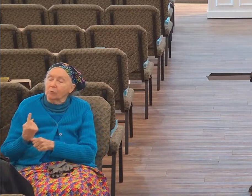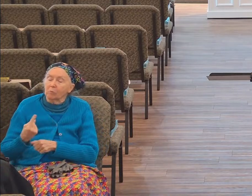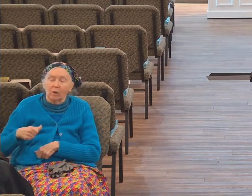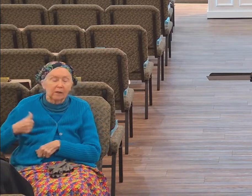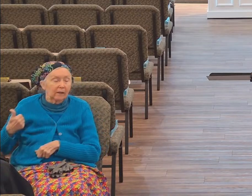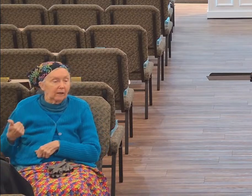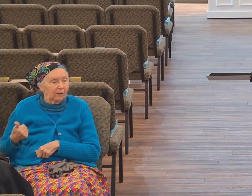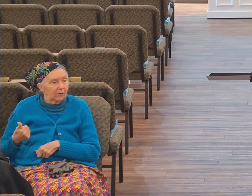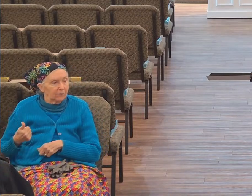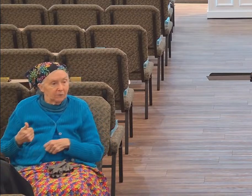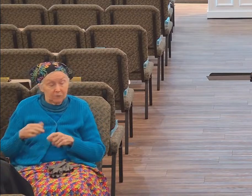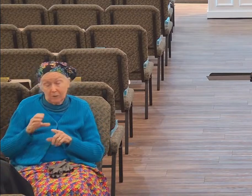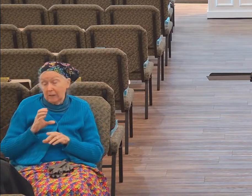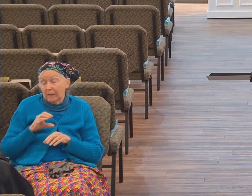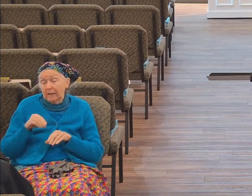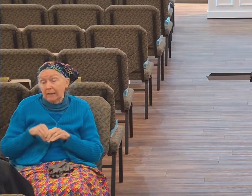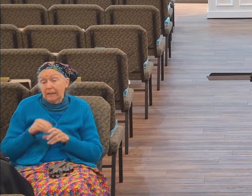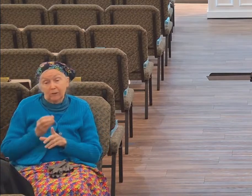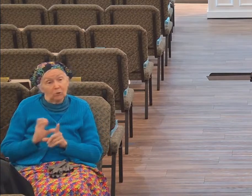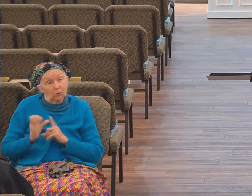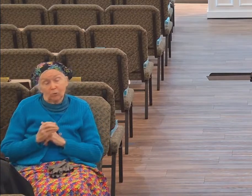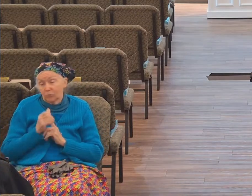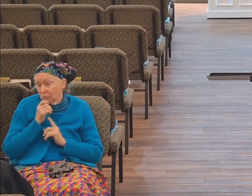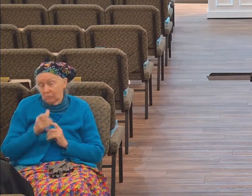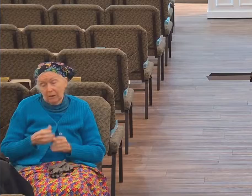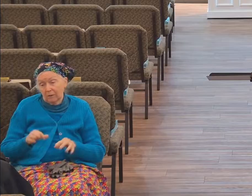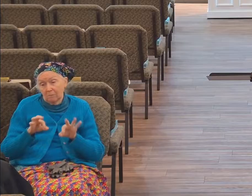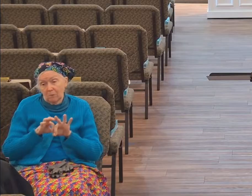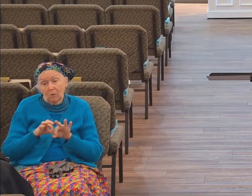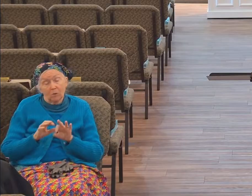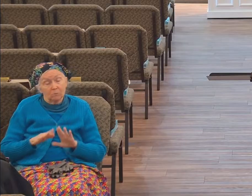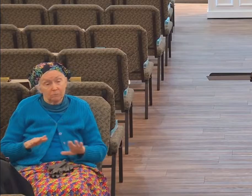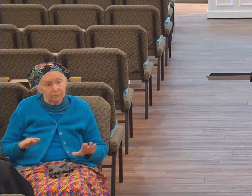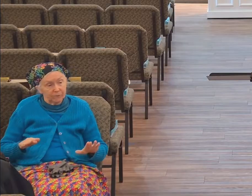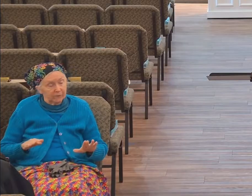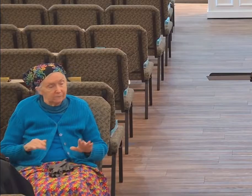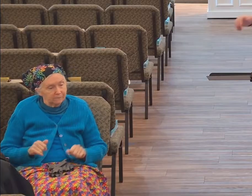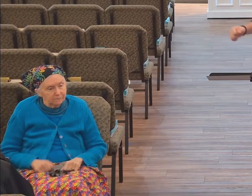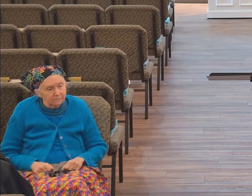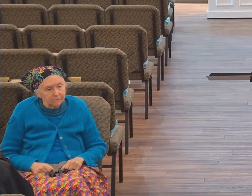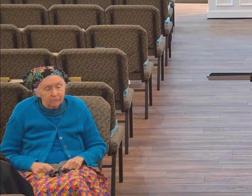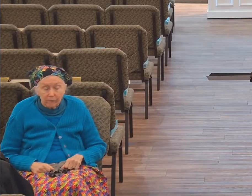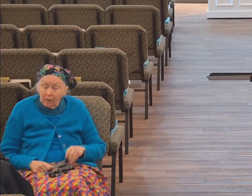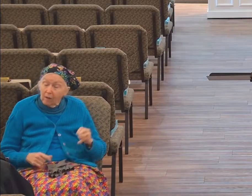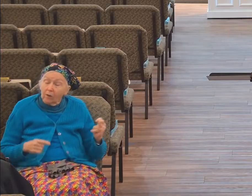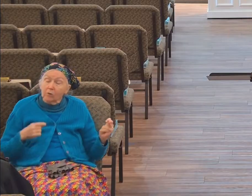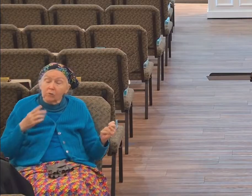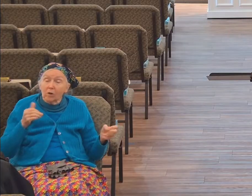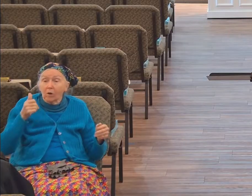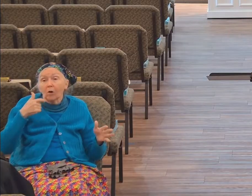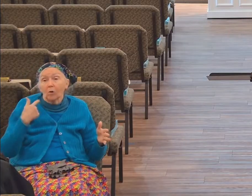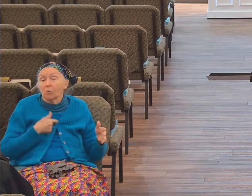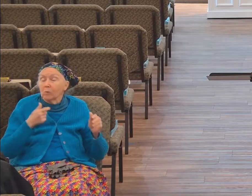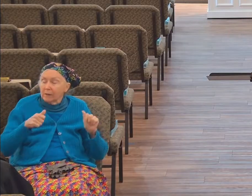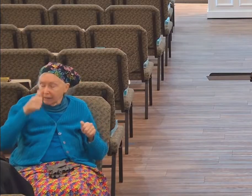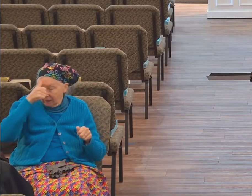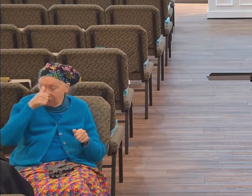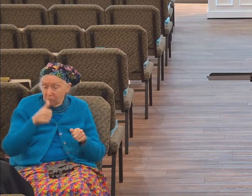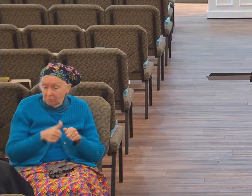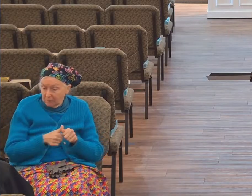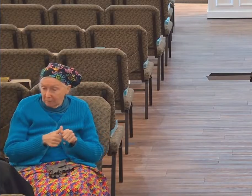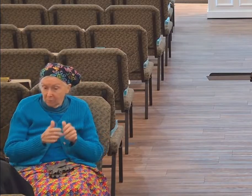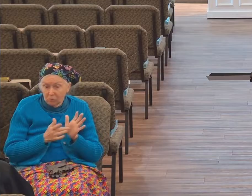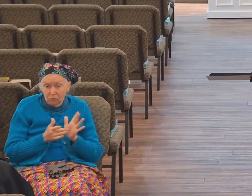as a sidestep. There's a lot of things I think we could take away from the moments where Jesus grabs children and puts them on his lap and says, unless you become like